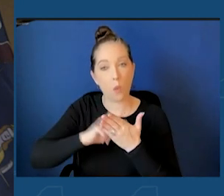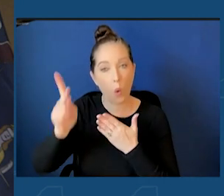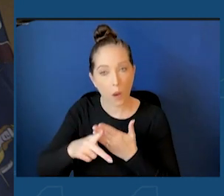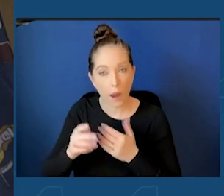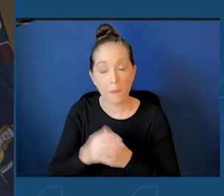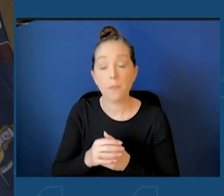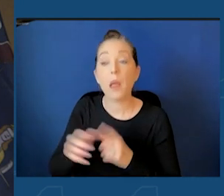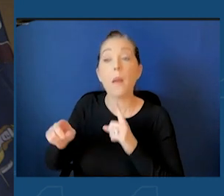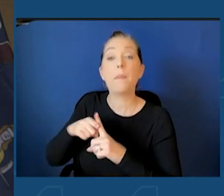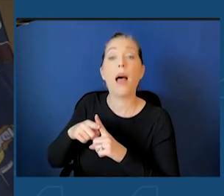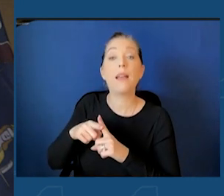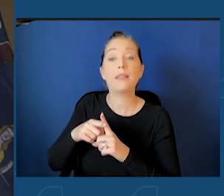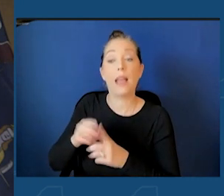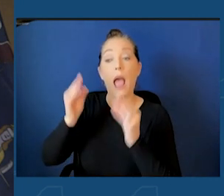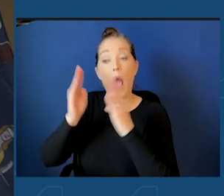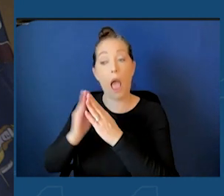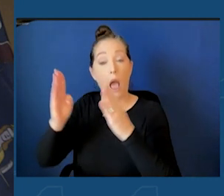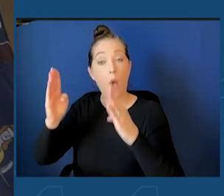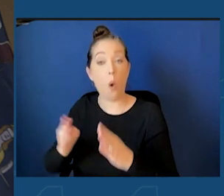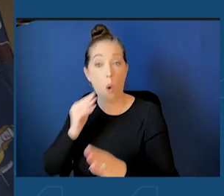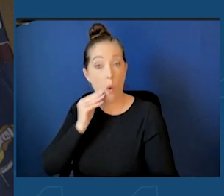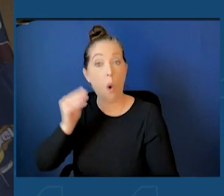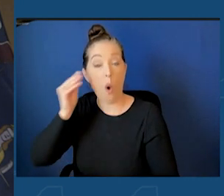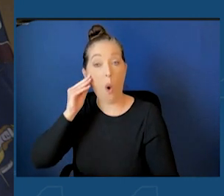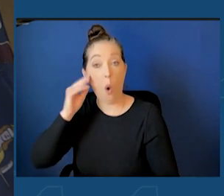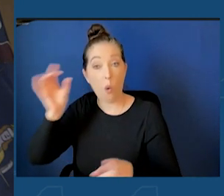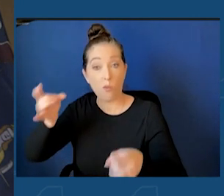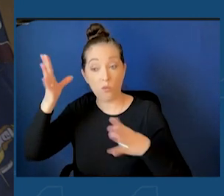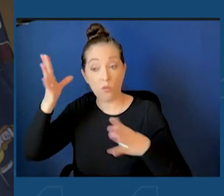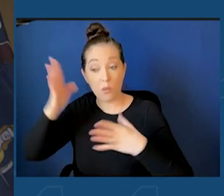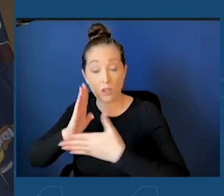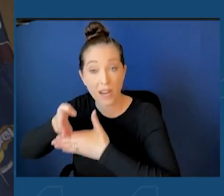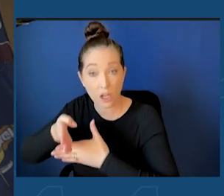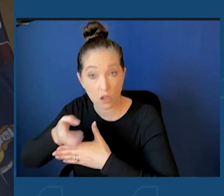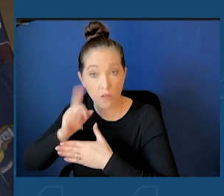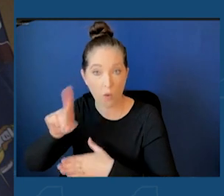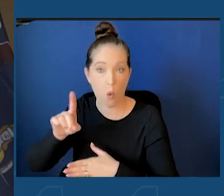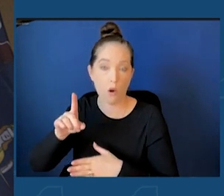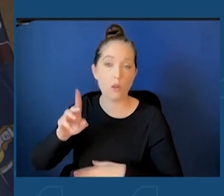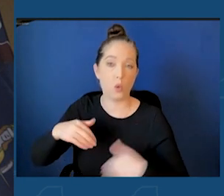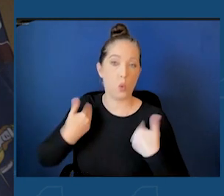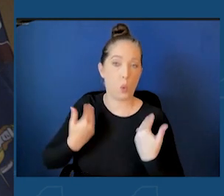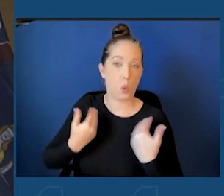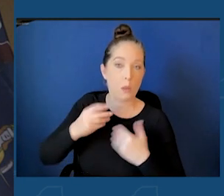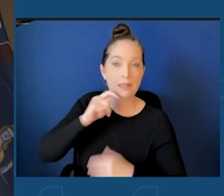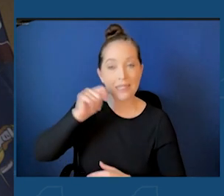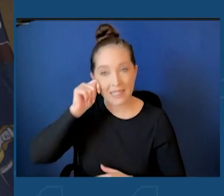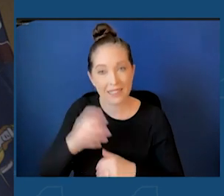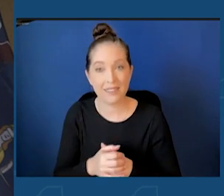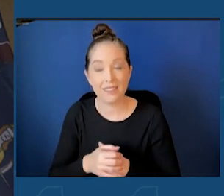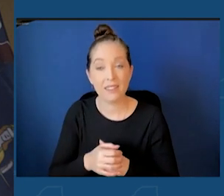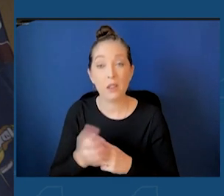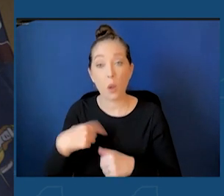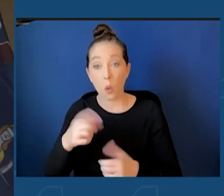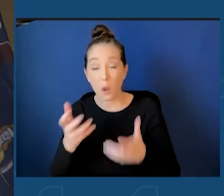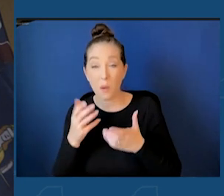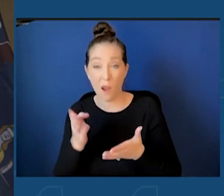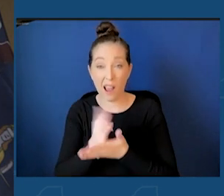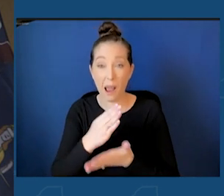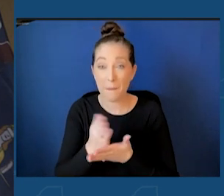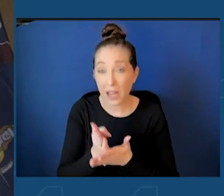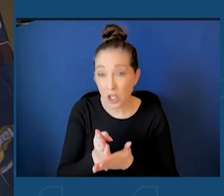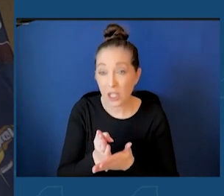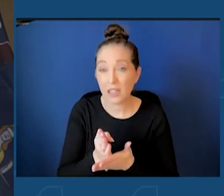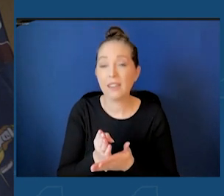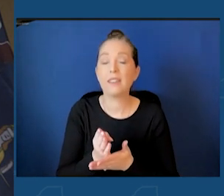for children and teens. And what we're going to be able to do, if we get the support from the legislature, it's in my budget. We're wrapping up the